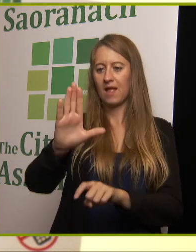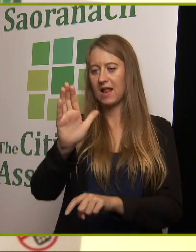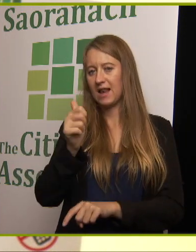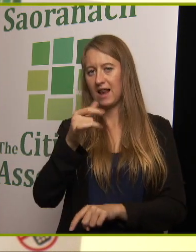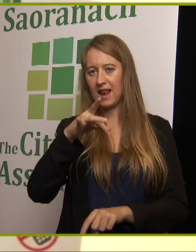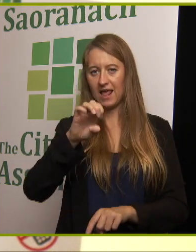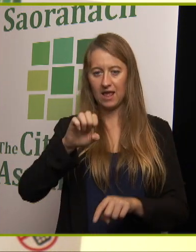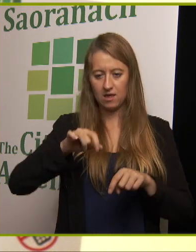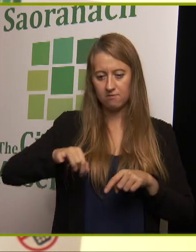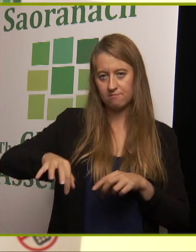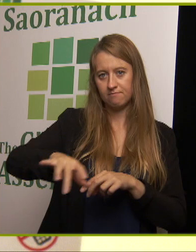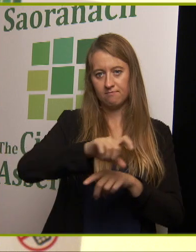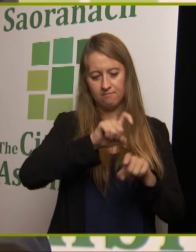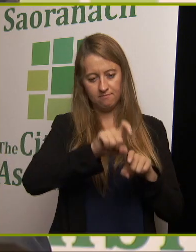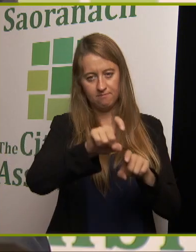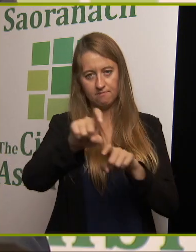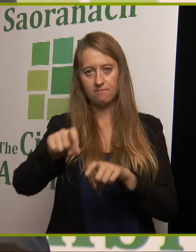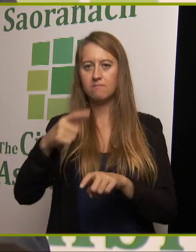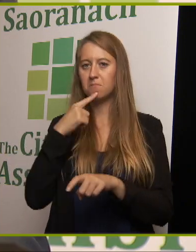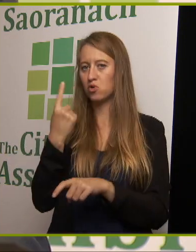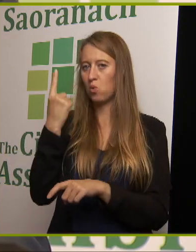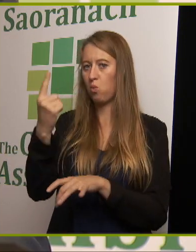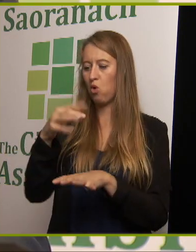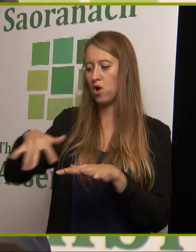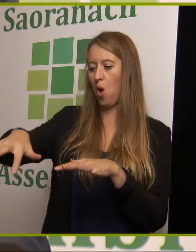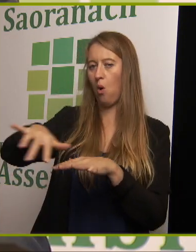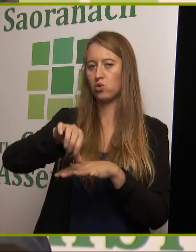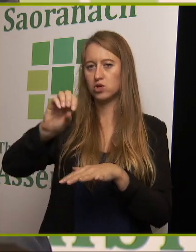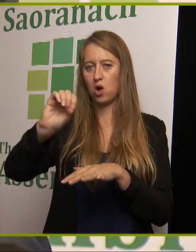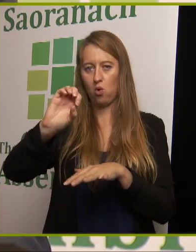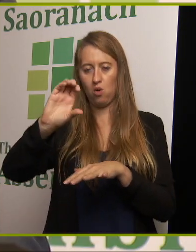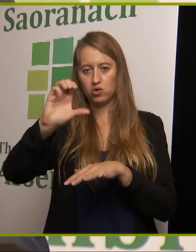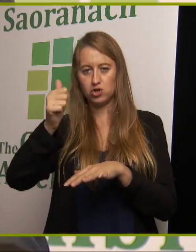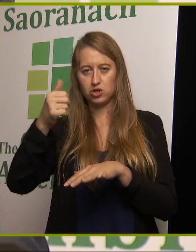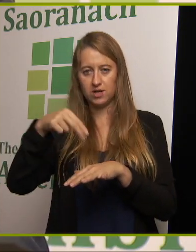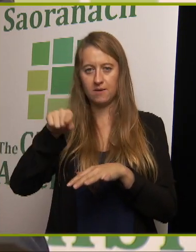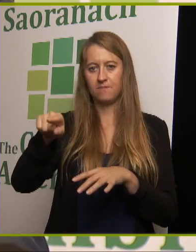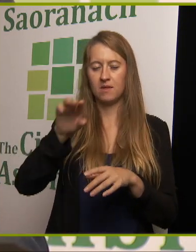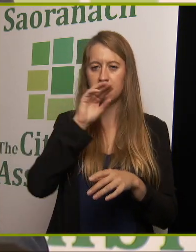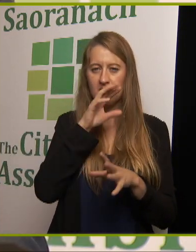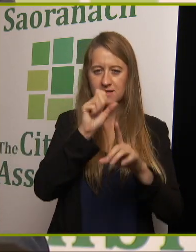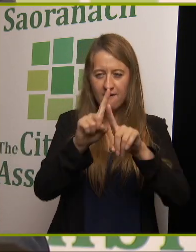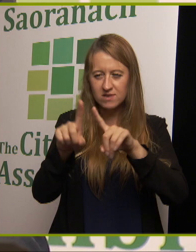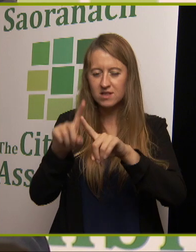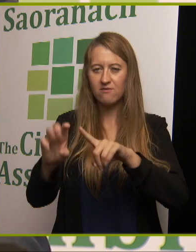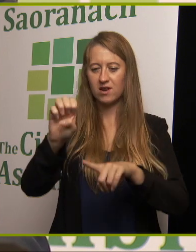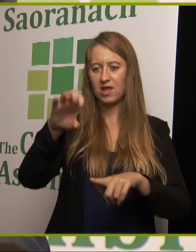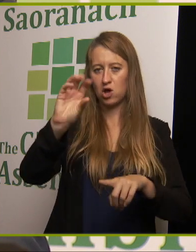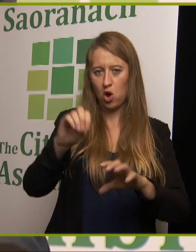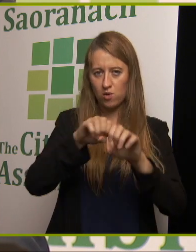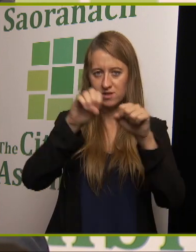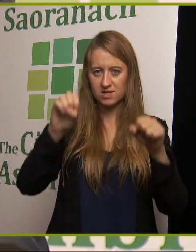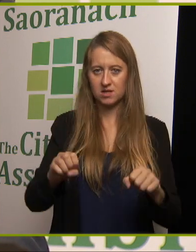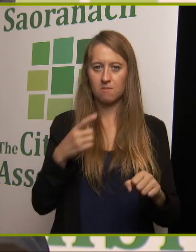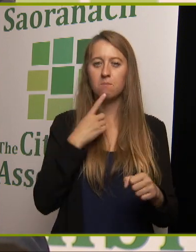one ocean and it's interconnected. So the ecosystem is interconnected. There are different types of ecosystems within it, but essentially there's